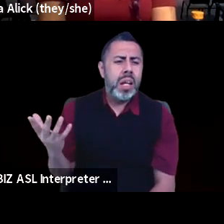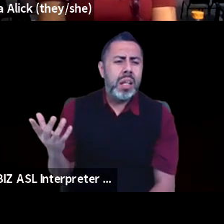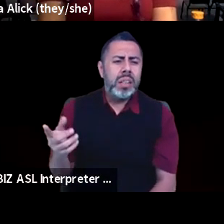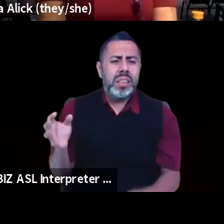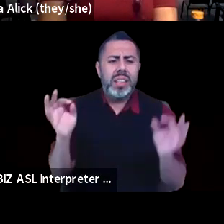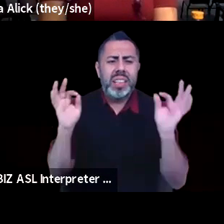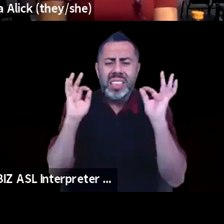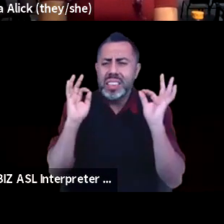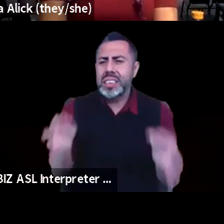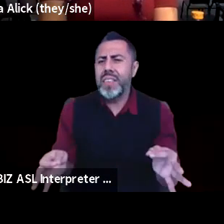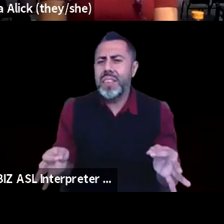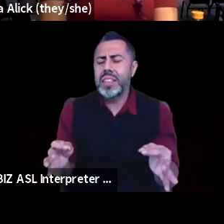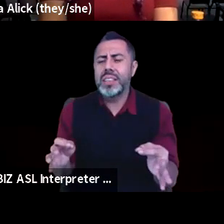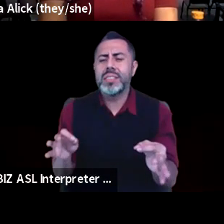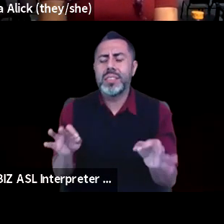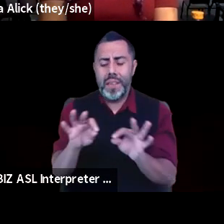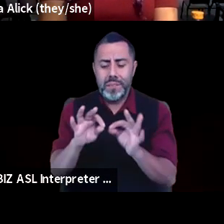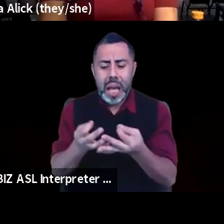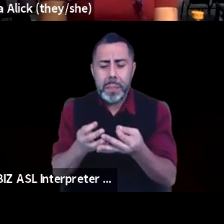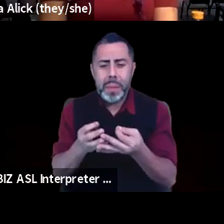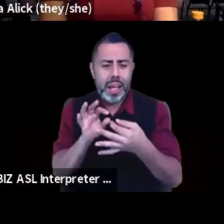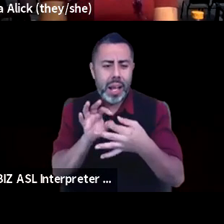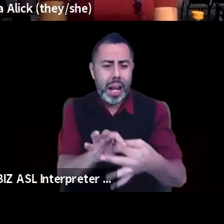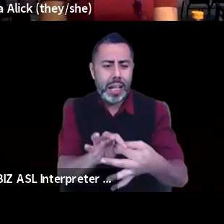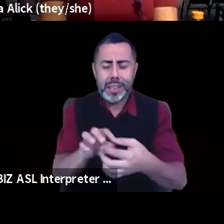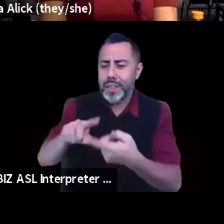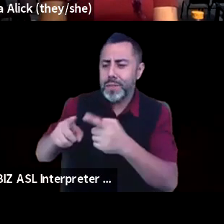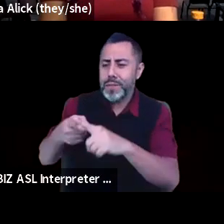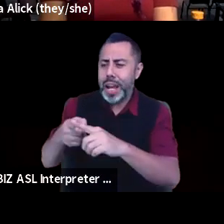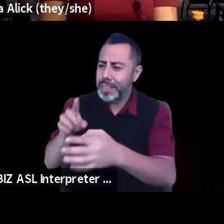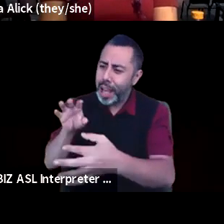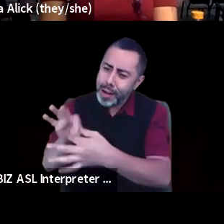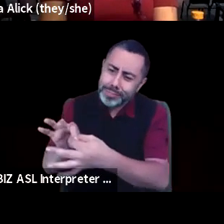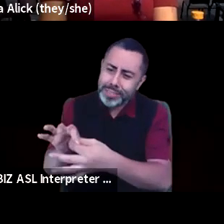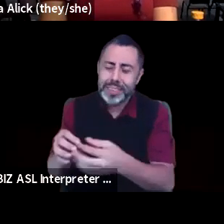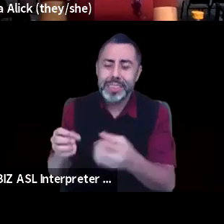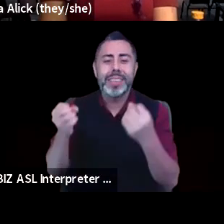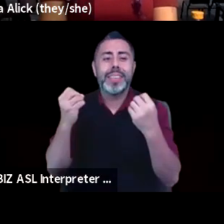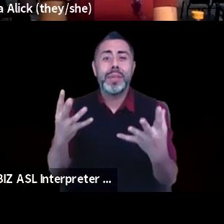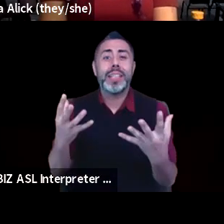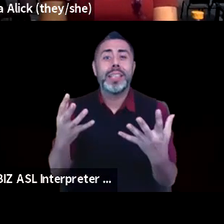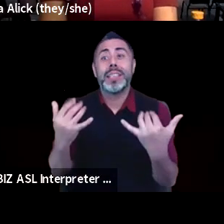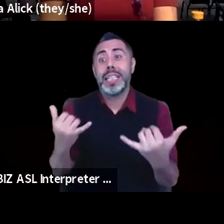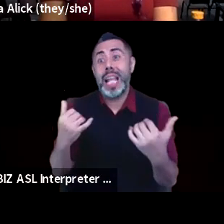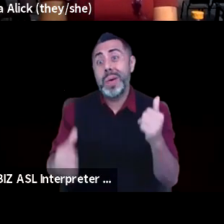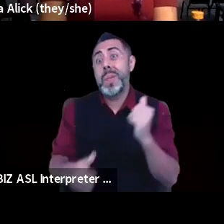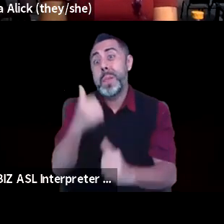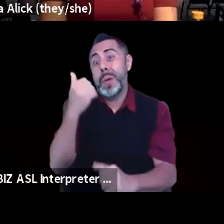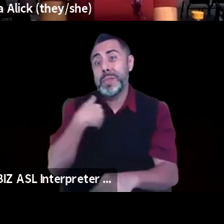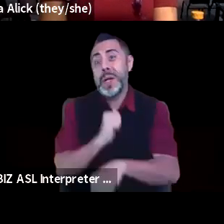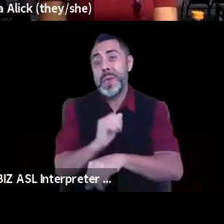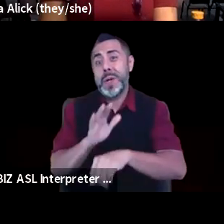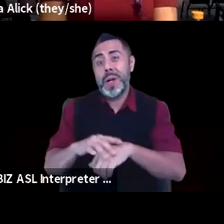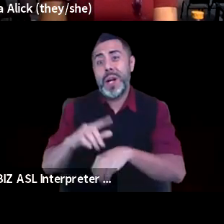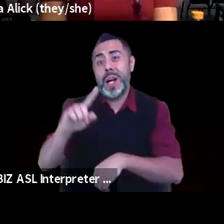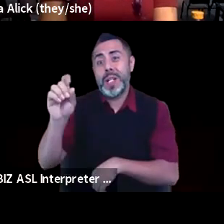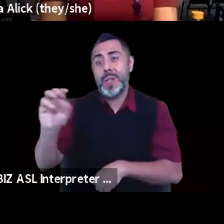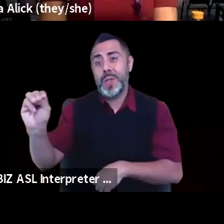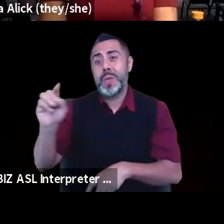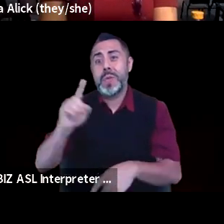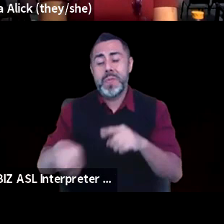definitely the connection with family and friends, where often a lot of my work is now happening over Zoom, but friends and family are